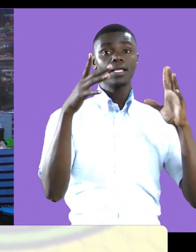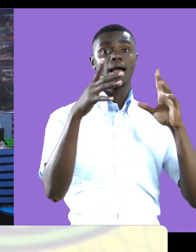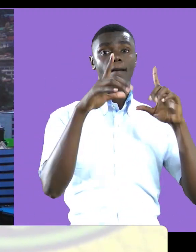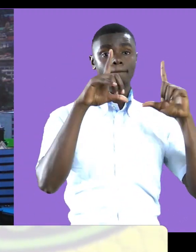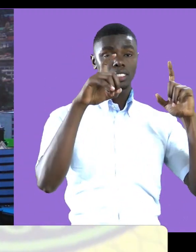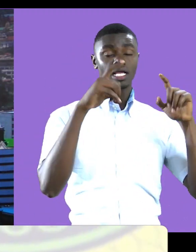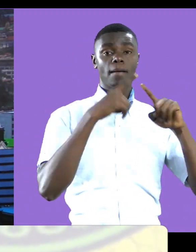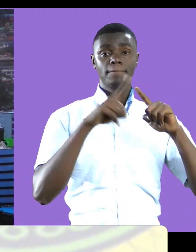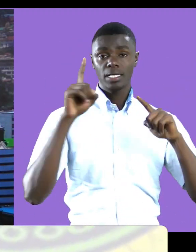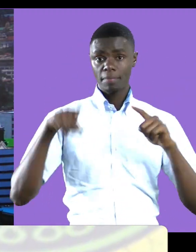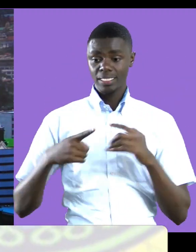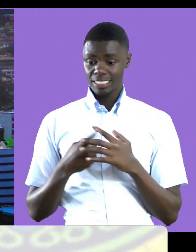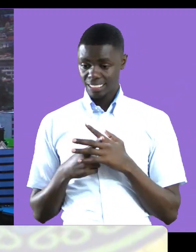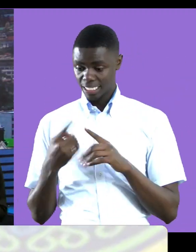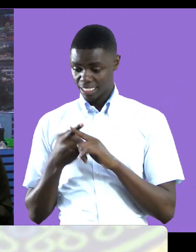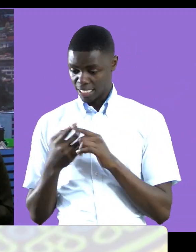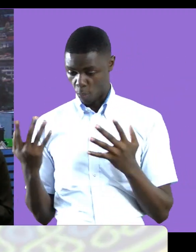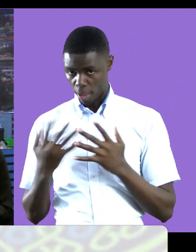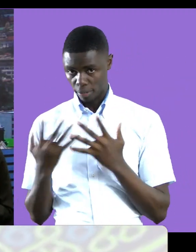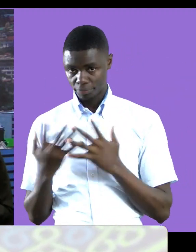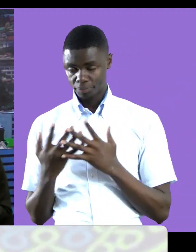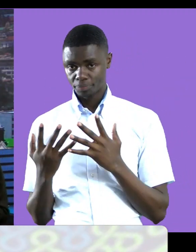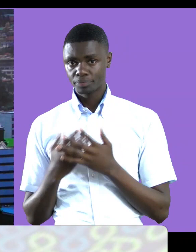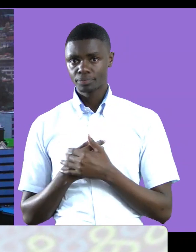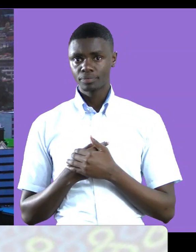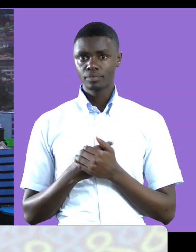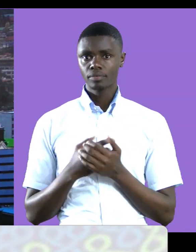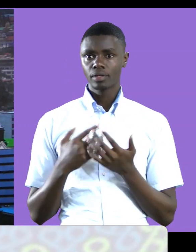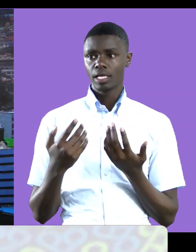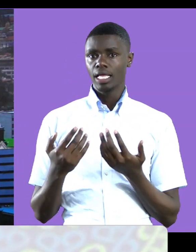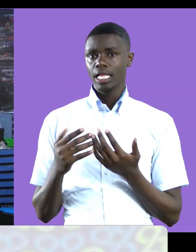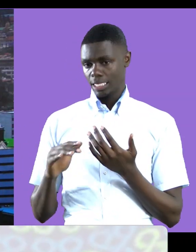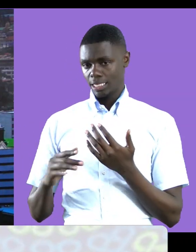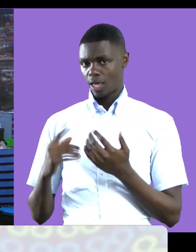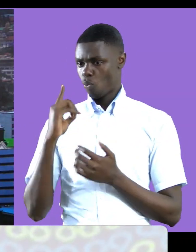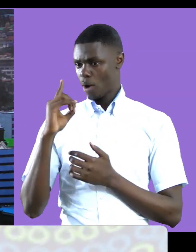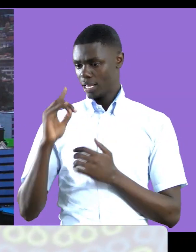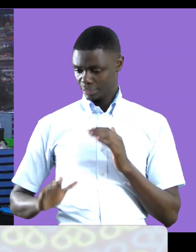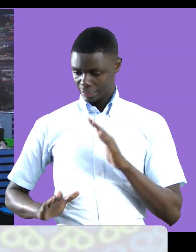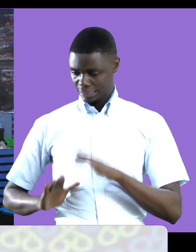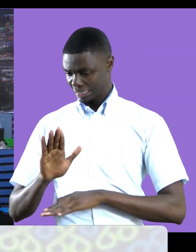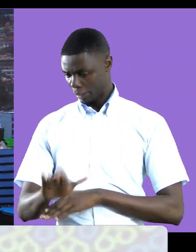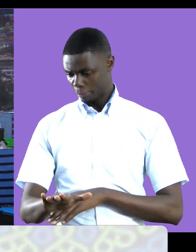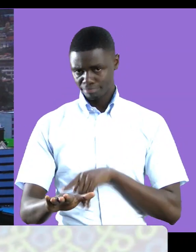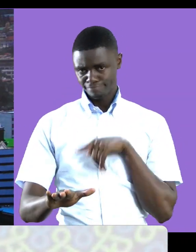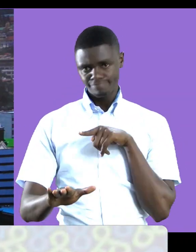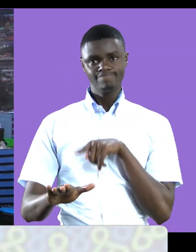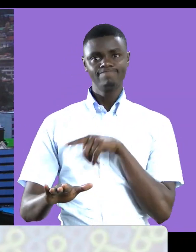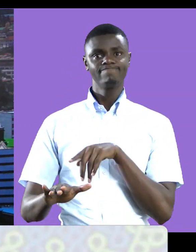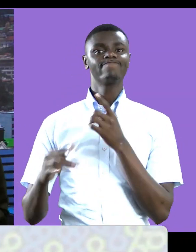mtu bila bila small amesema hapa hivi. Even the single step a child makes.